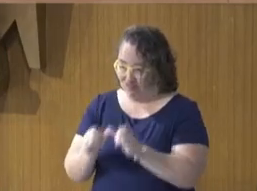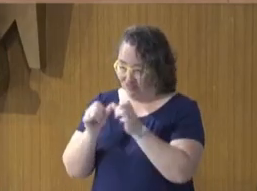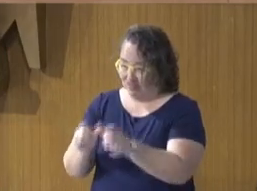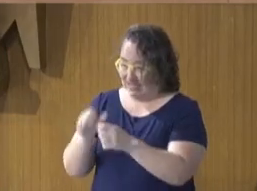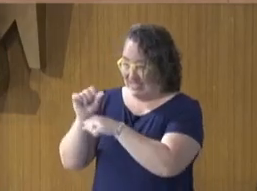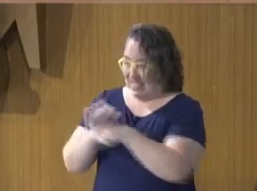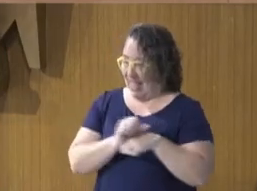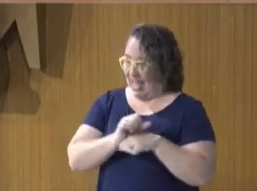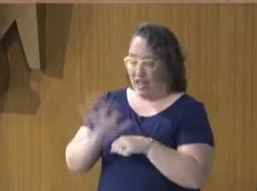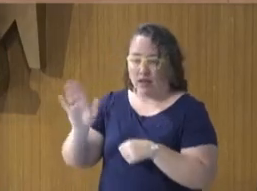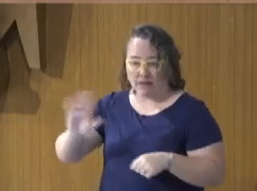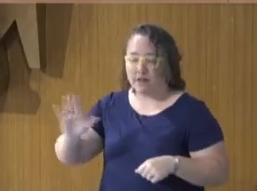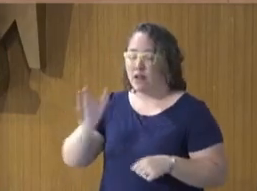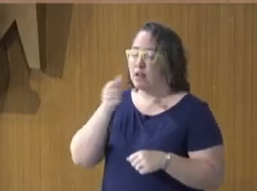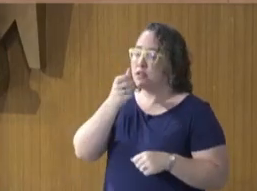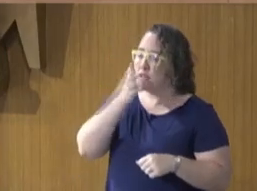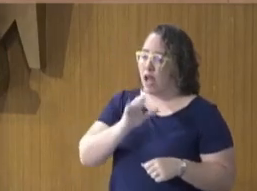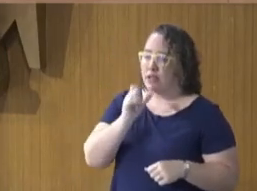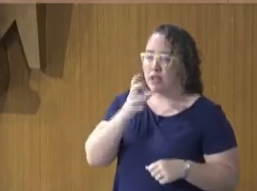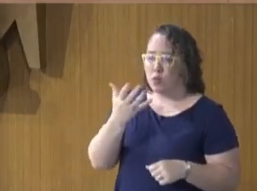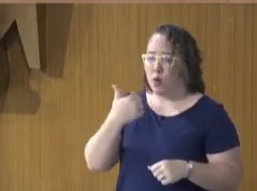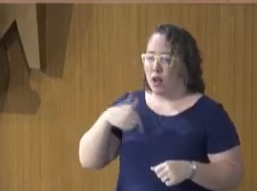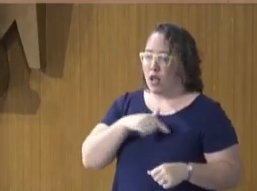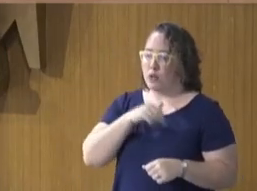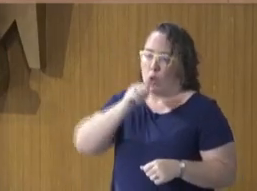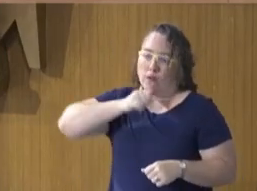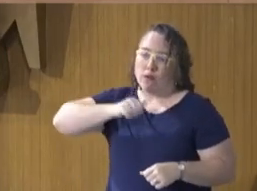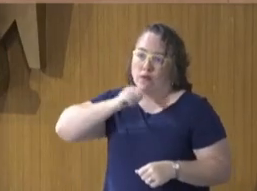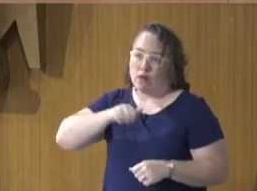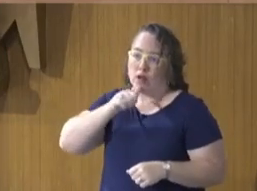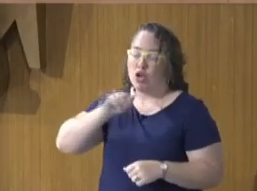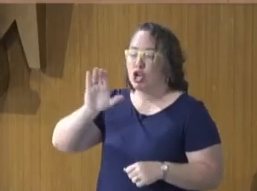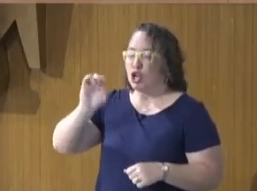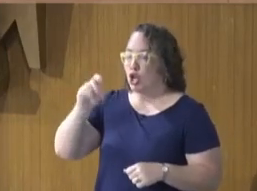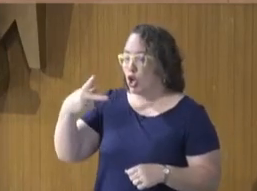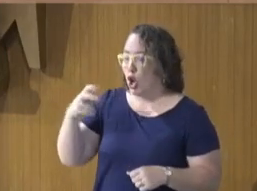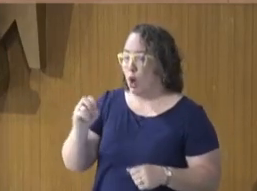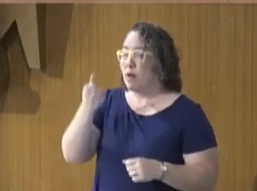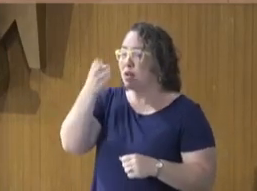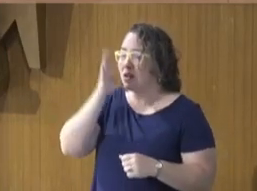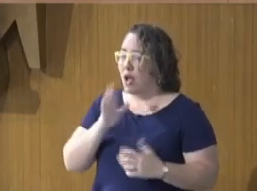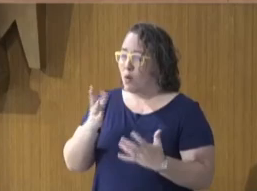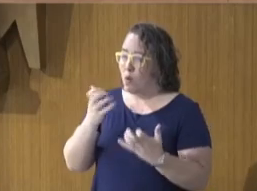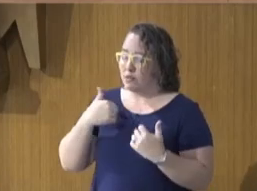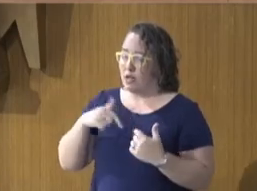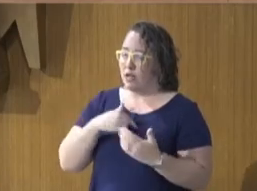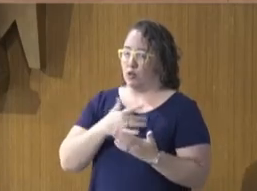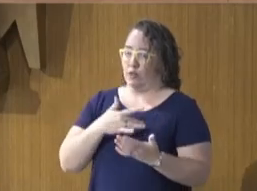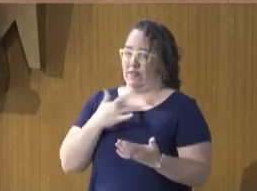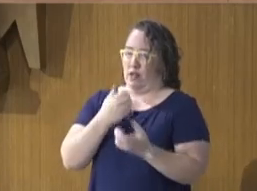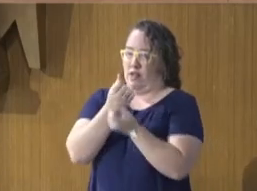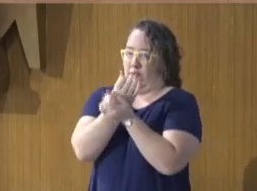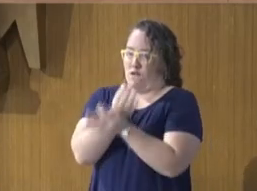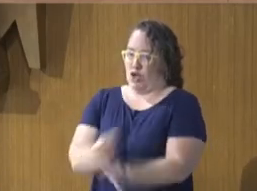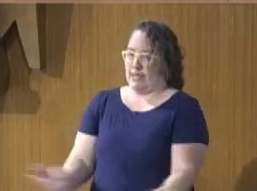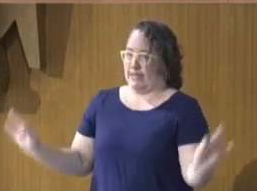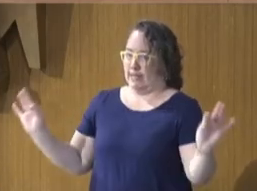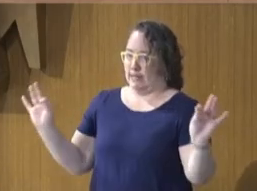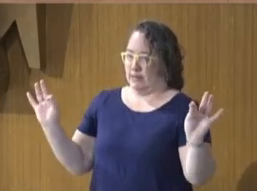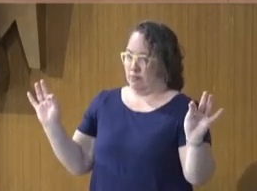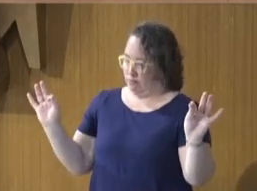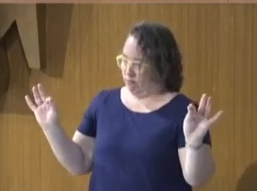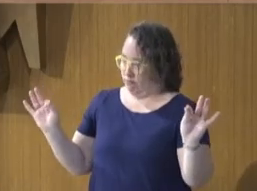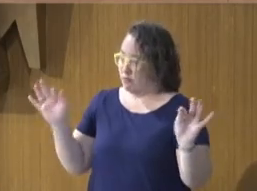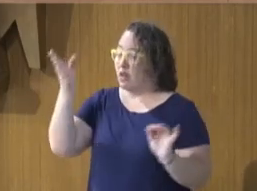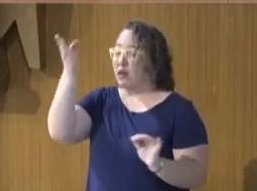in helping us simply cope with seasons of hardship. God is interested in freeing us. So